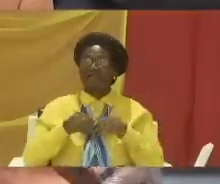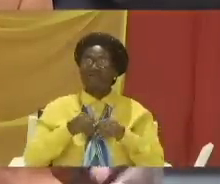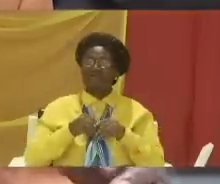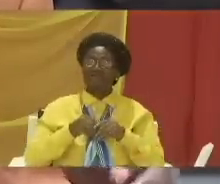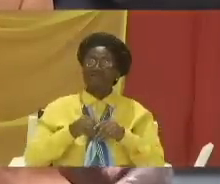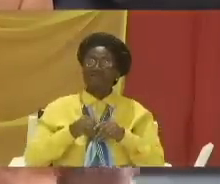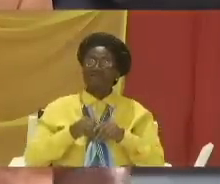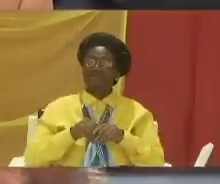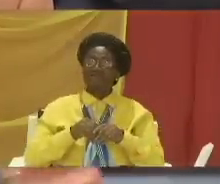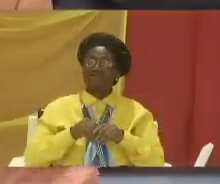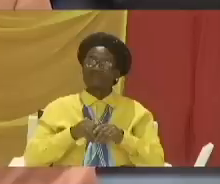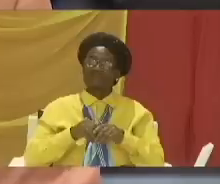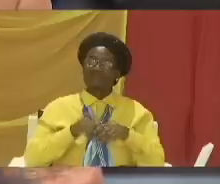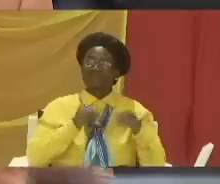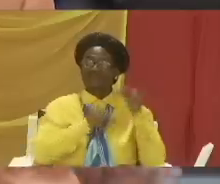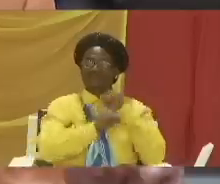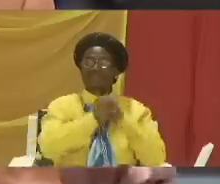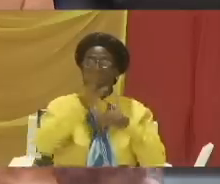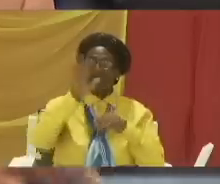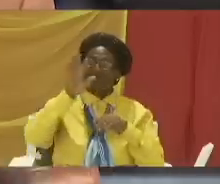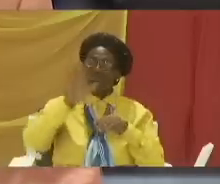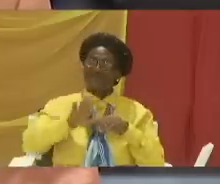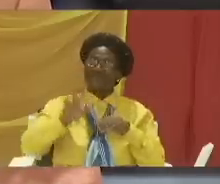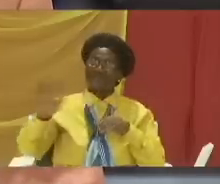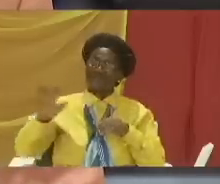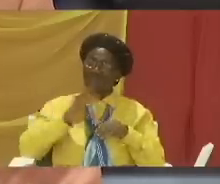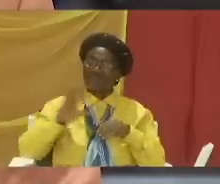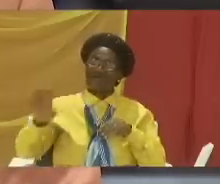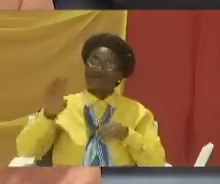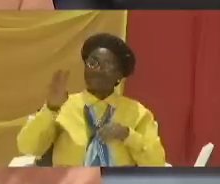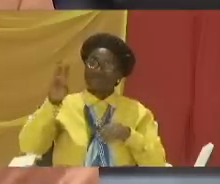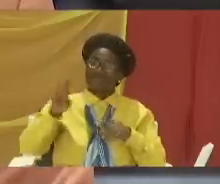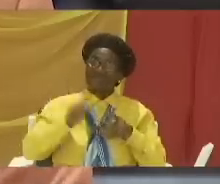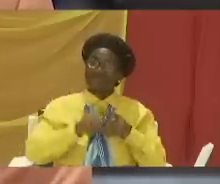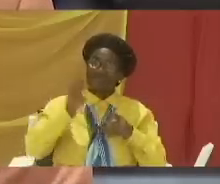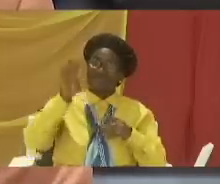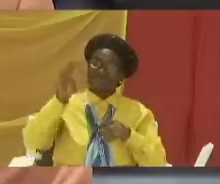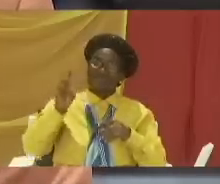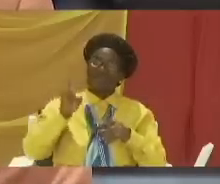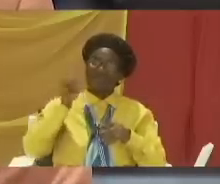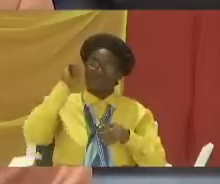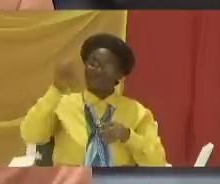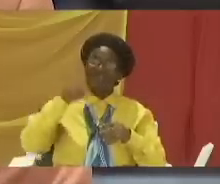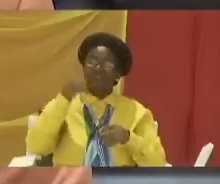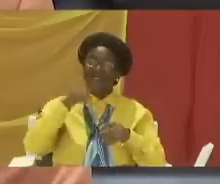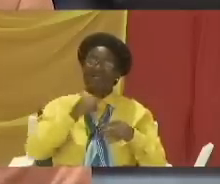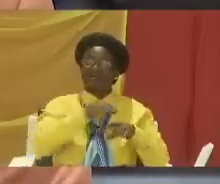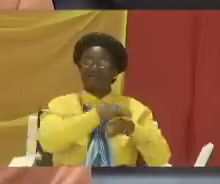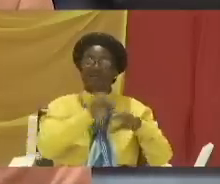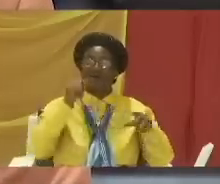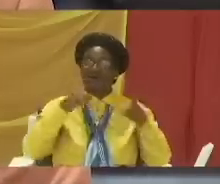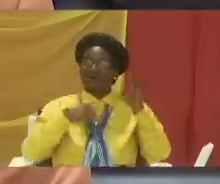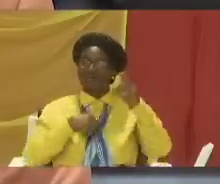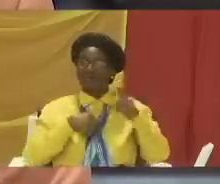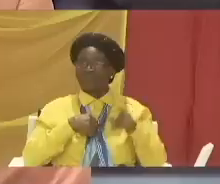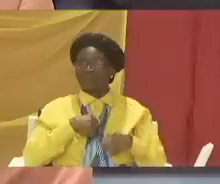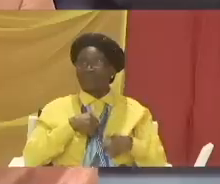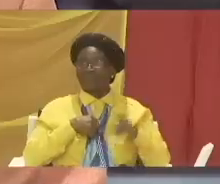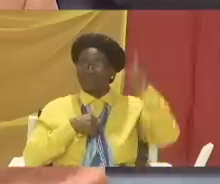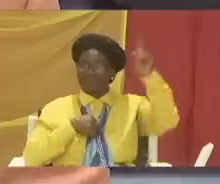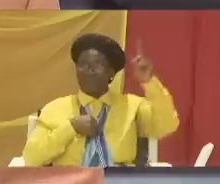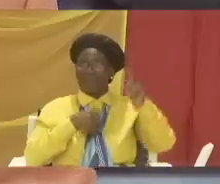Isaiah 55, verse 6 to 7, Isaiah 55, 6 to 7, he said, call me, while I'm near.